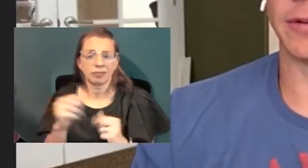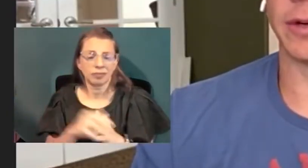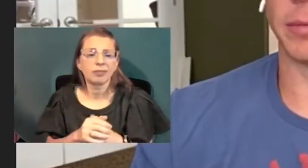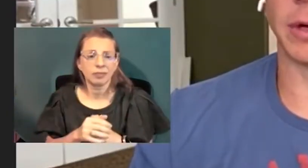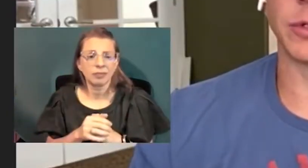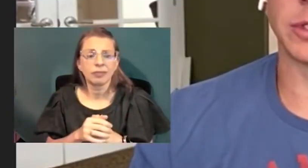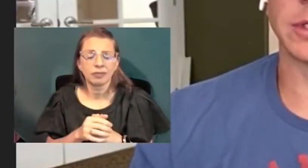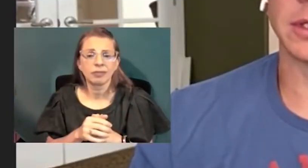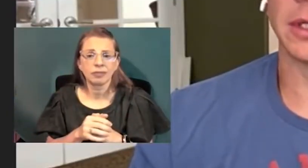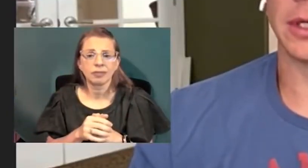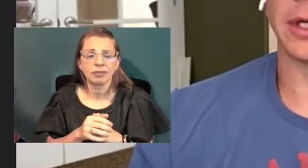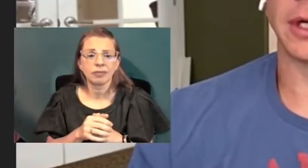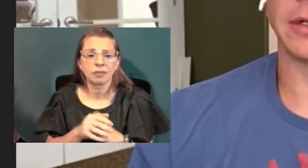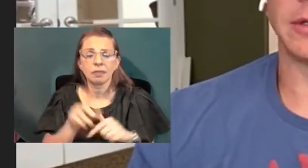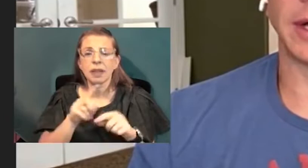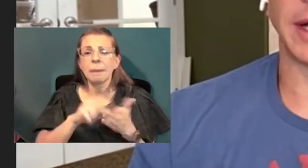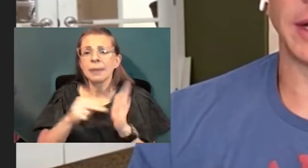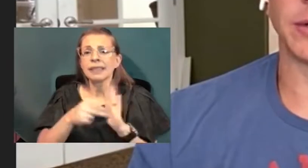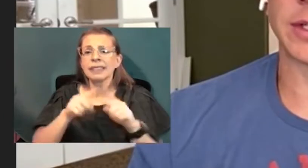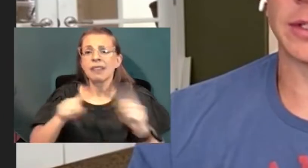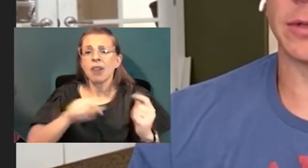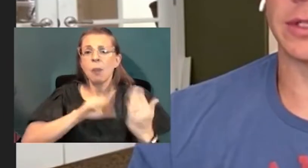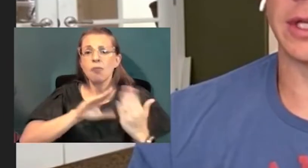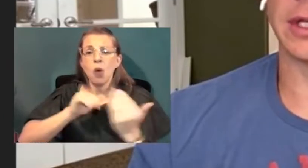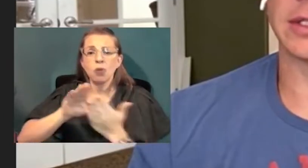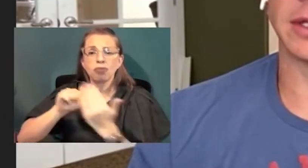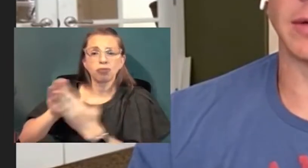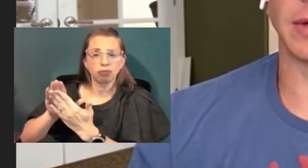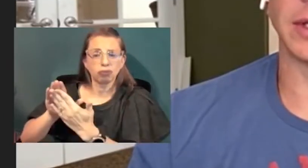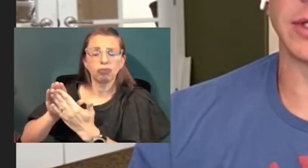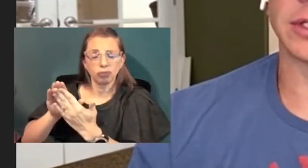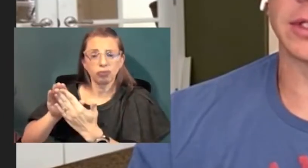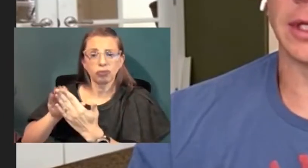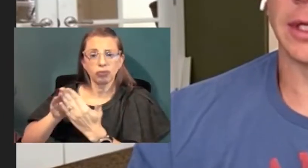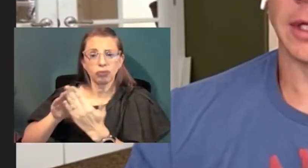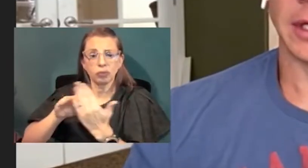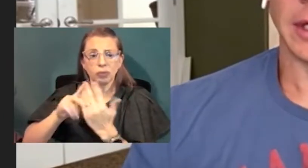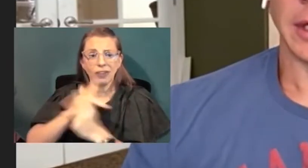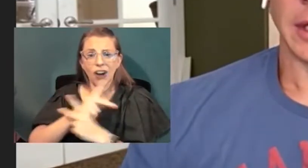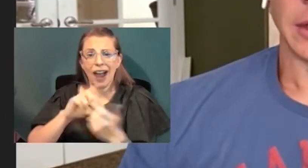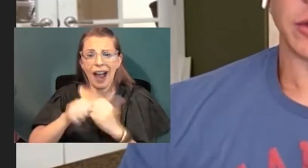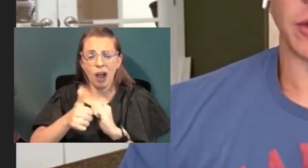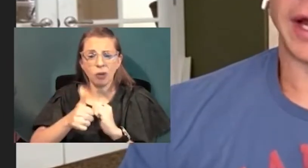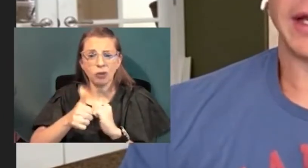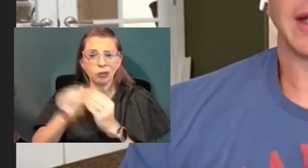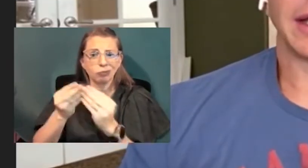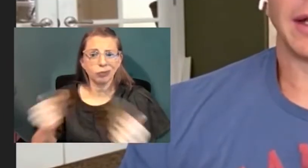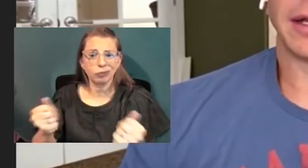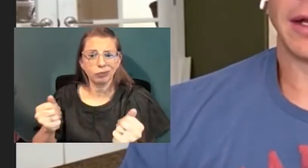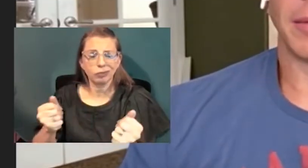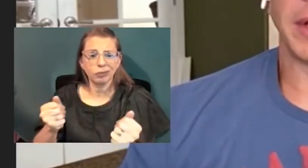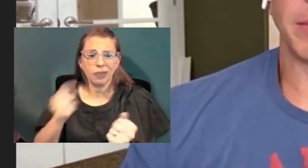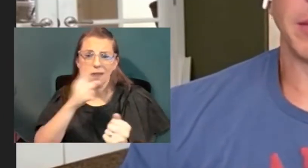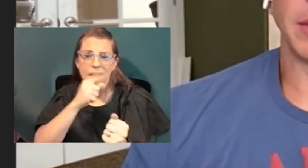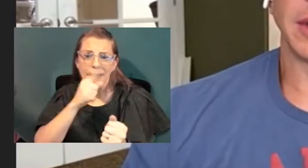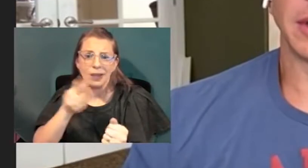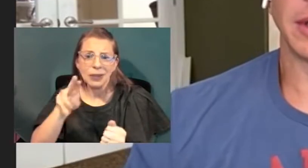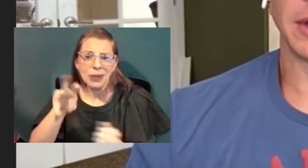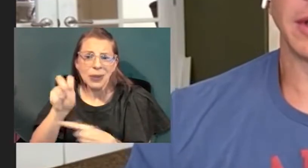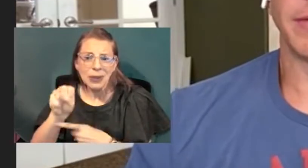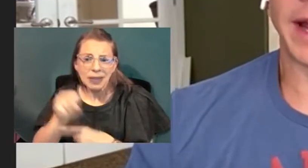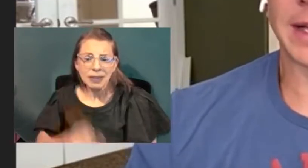taking different approaches to address those things and really just try to get